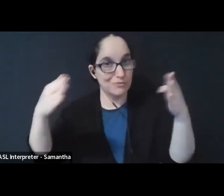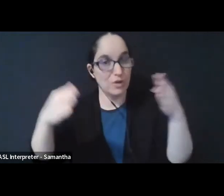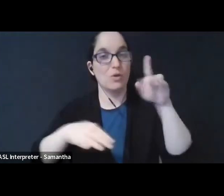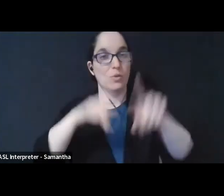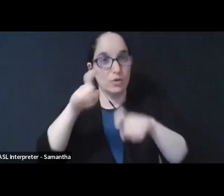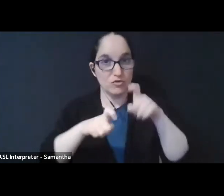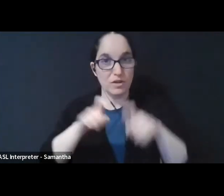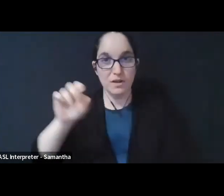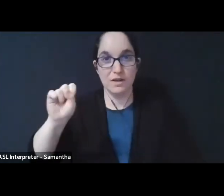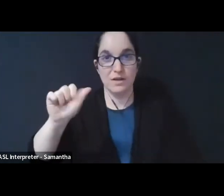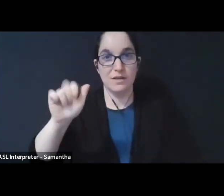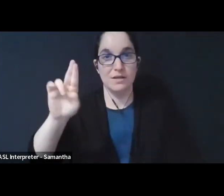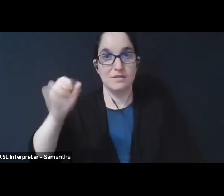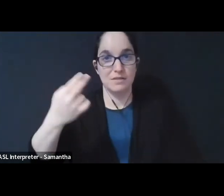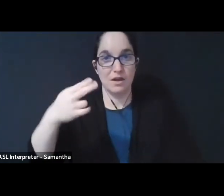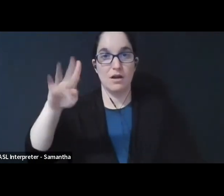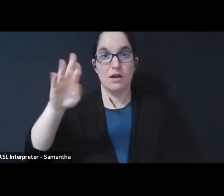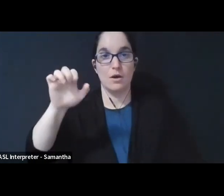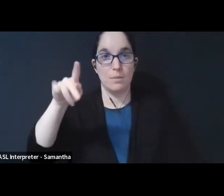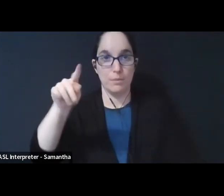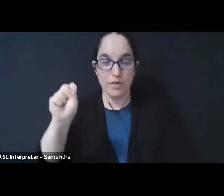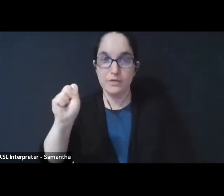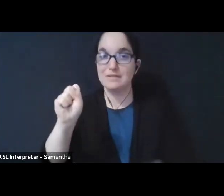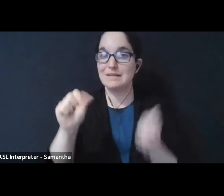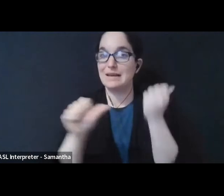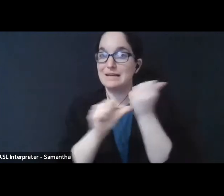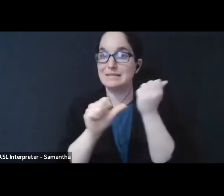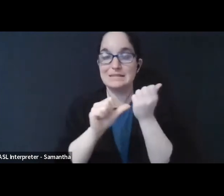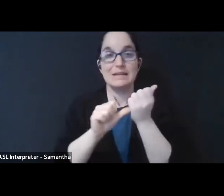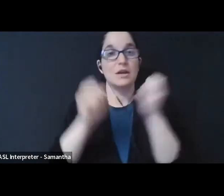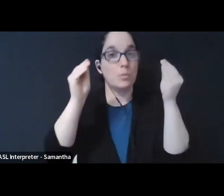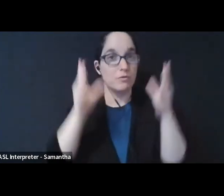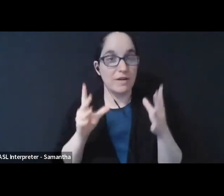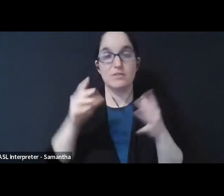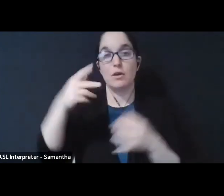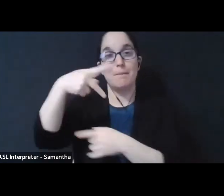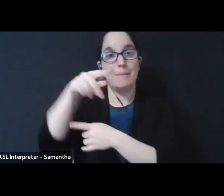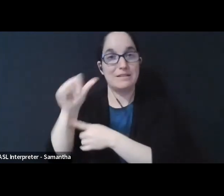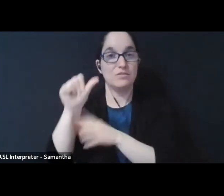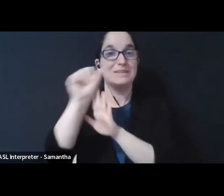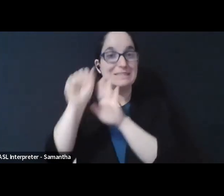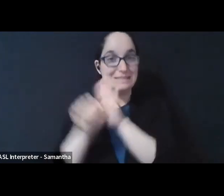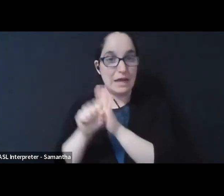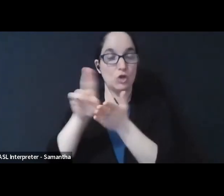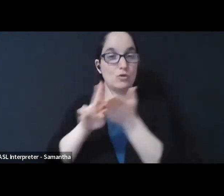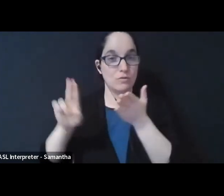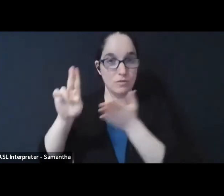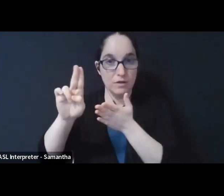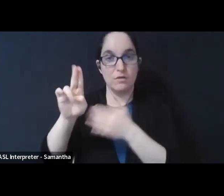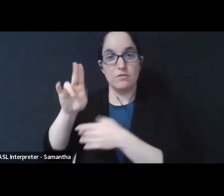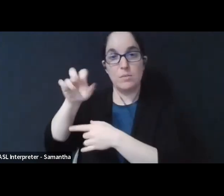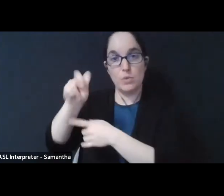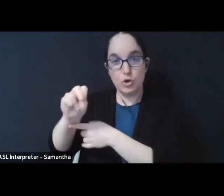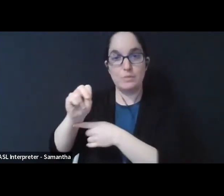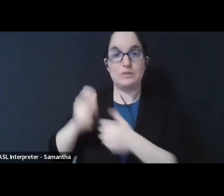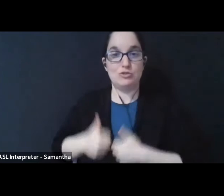Brothers is an assistant professor of sociology and public policy at Pennsylvania State University and research liaison for the Urban Survivors